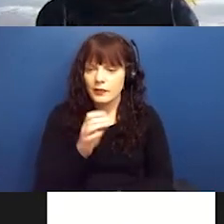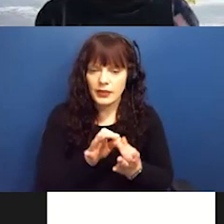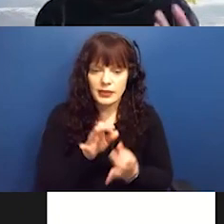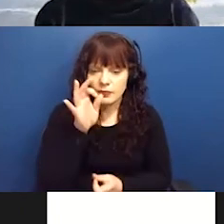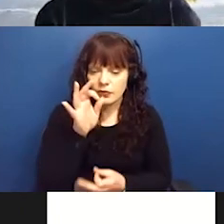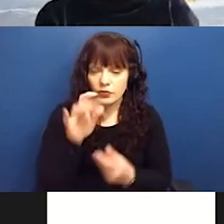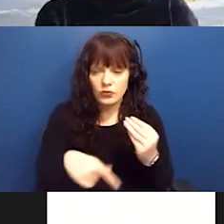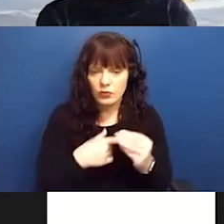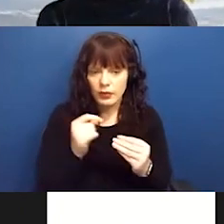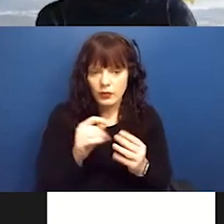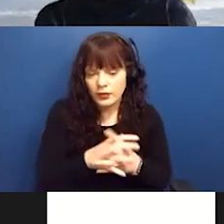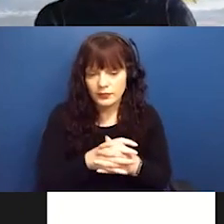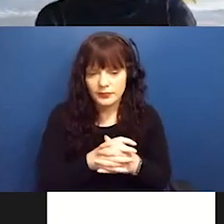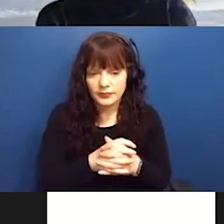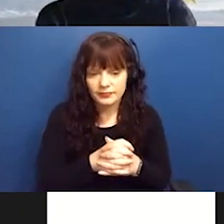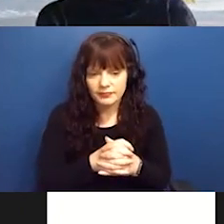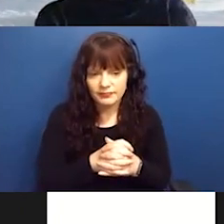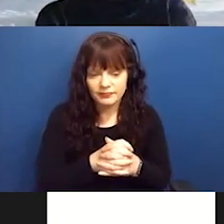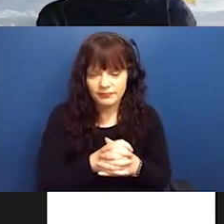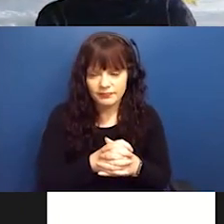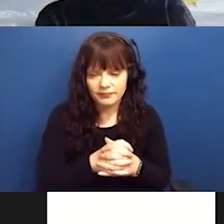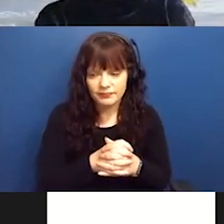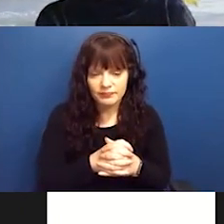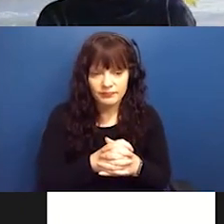that, you know,